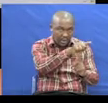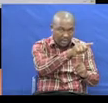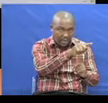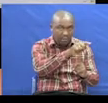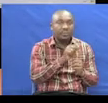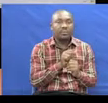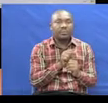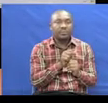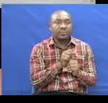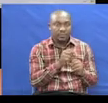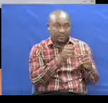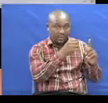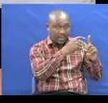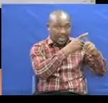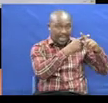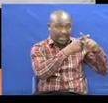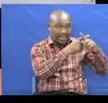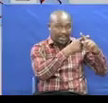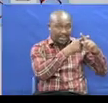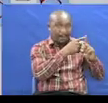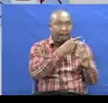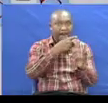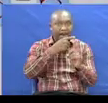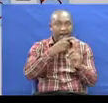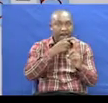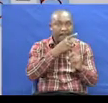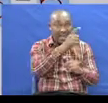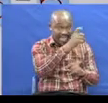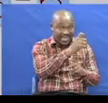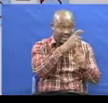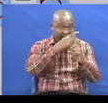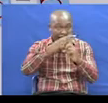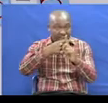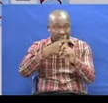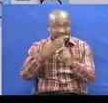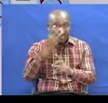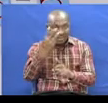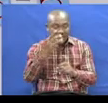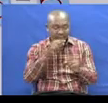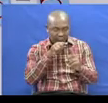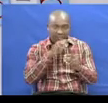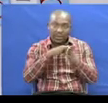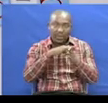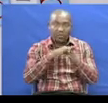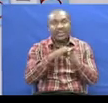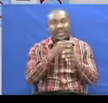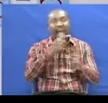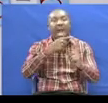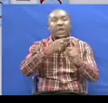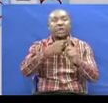is equation involving addition only. We're not talking about a subtraction. We started with